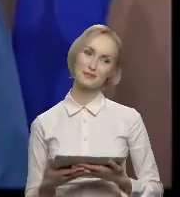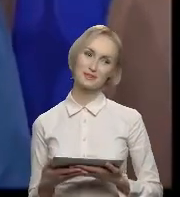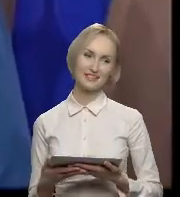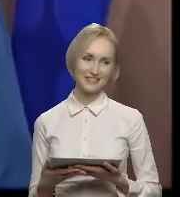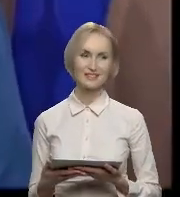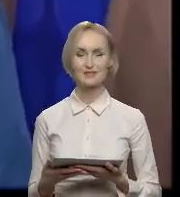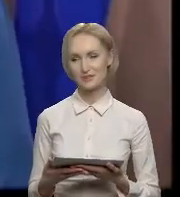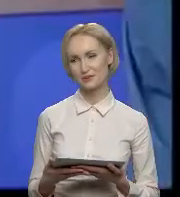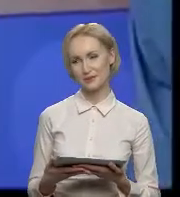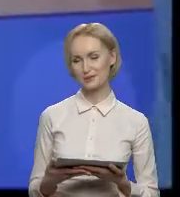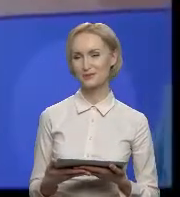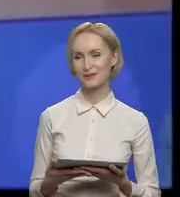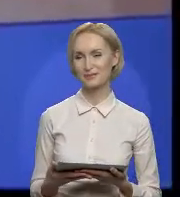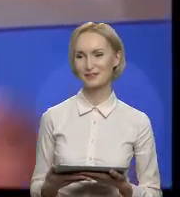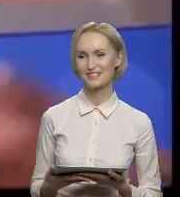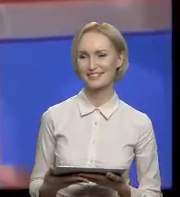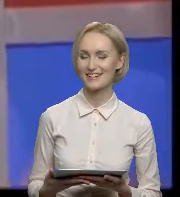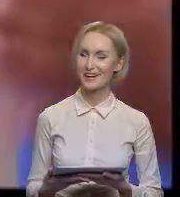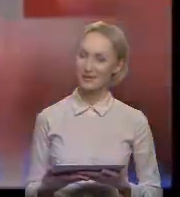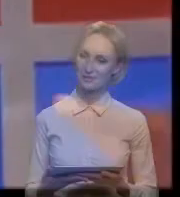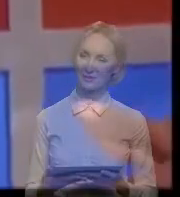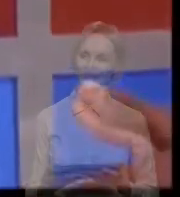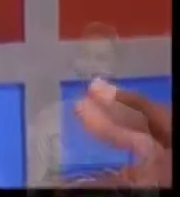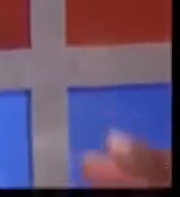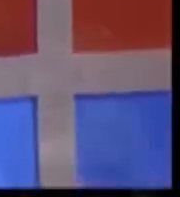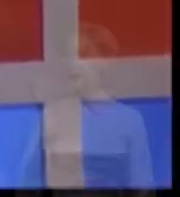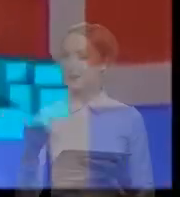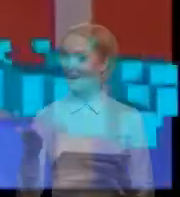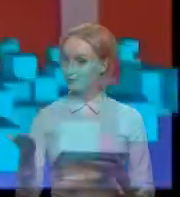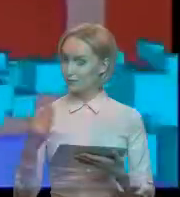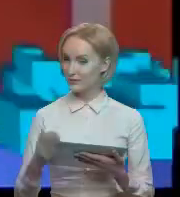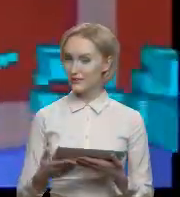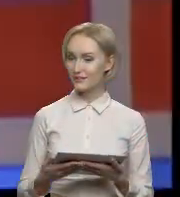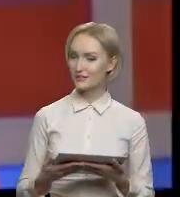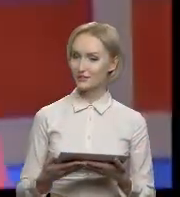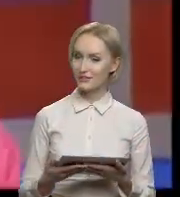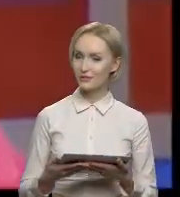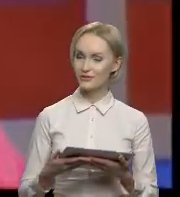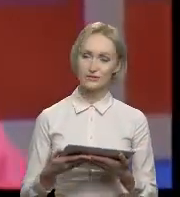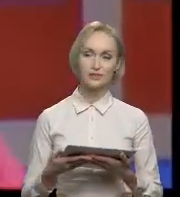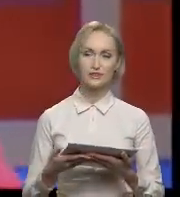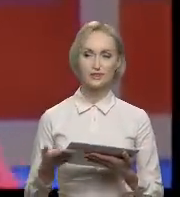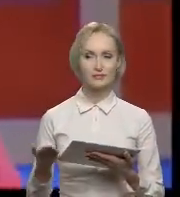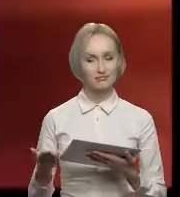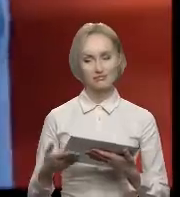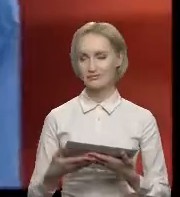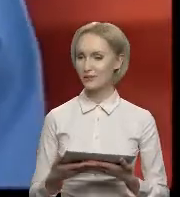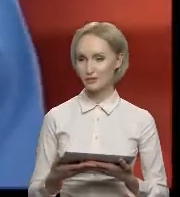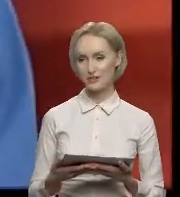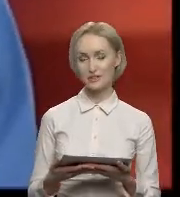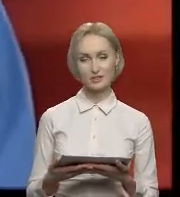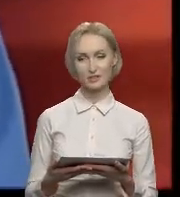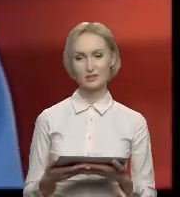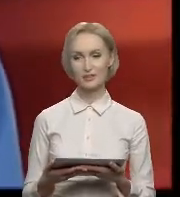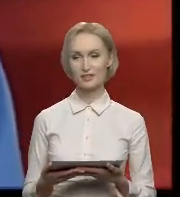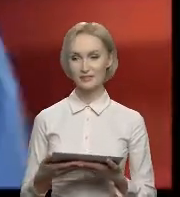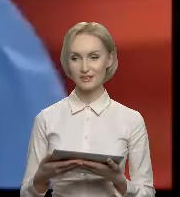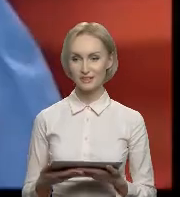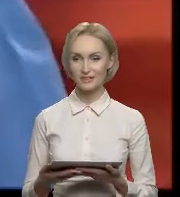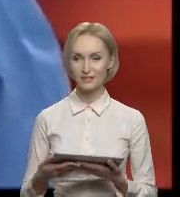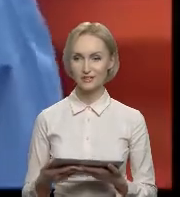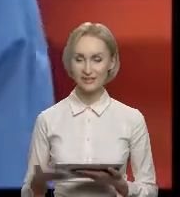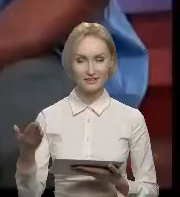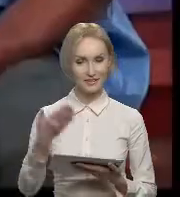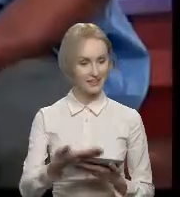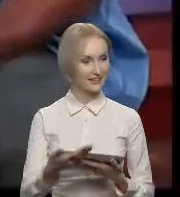spanking, me to come over to do something. She asked sex. Me for some money, right? So I kind of can't. She asked you me, I do that for her. As soon as I'm in the shenanigans, the most I get out of him is then $10. I gotta